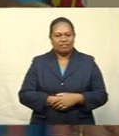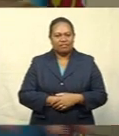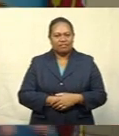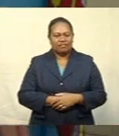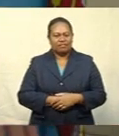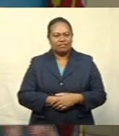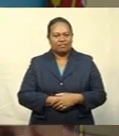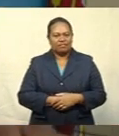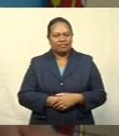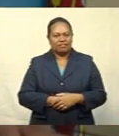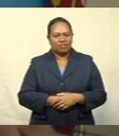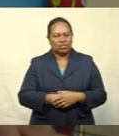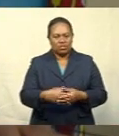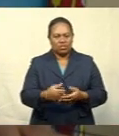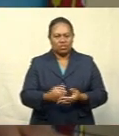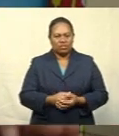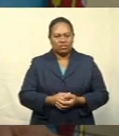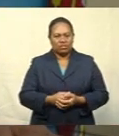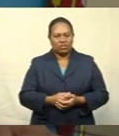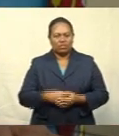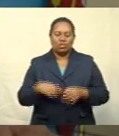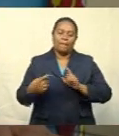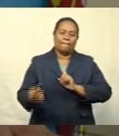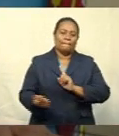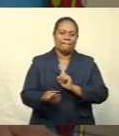would enable them to meet